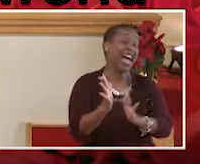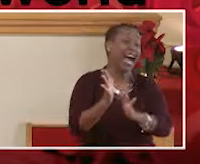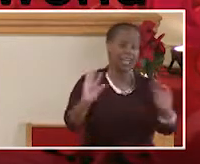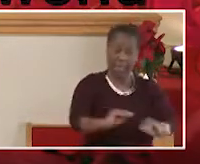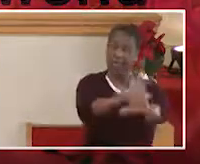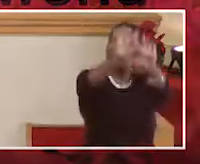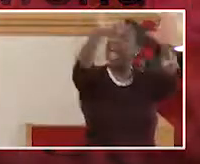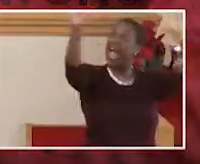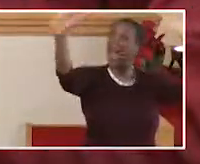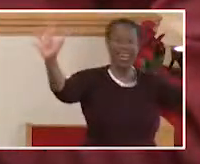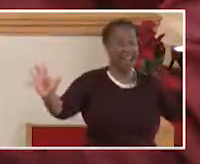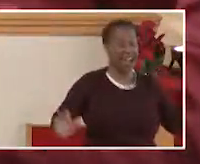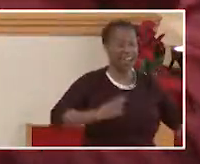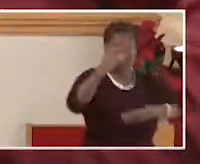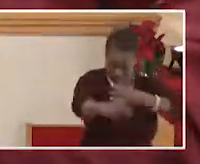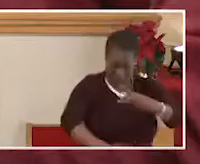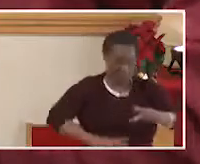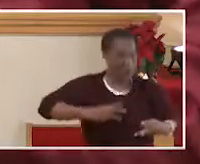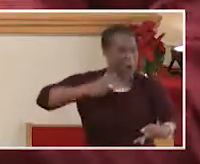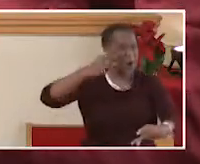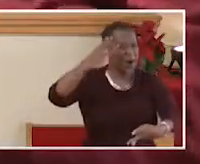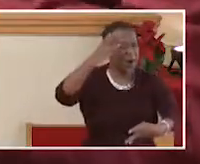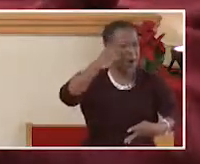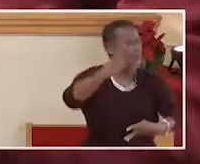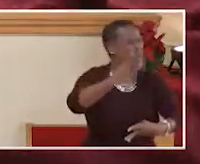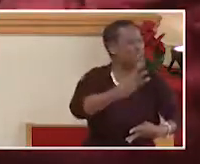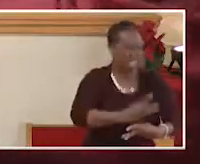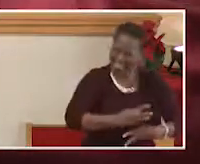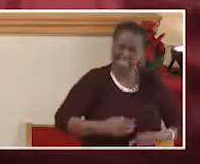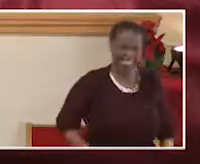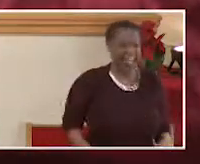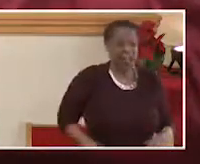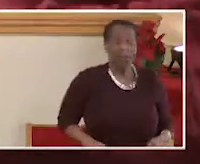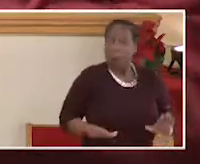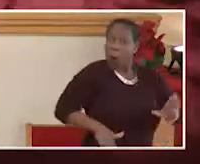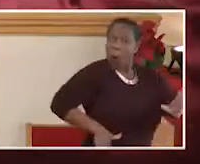We sing that chorus one more time. Congregation and choir.